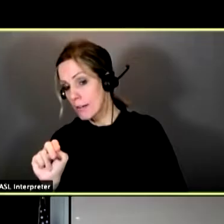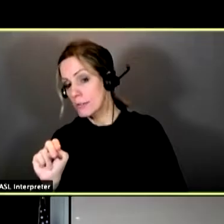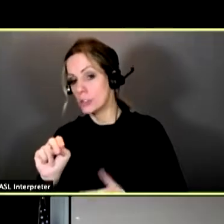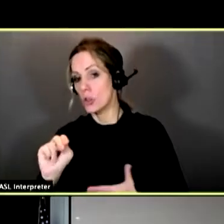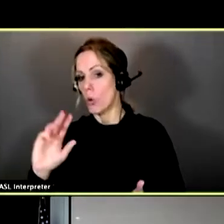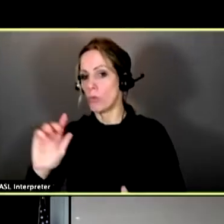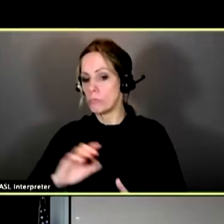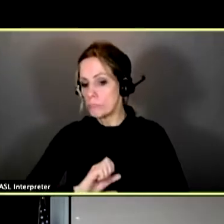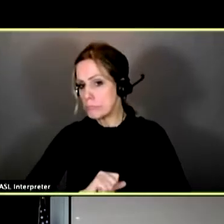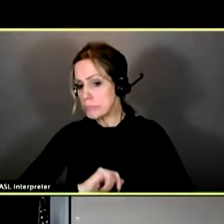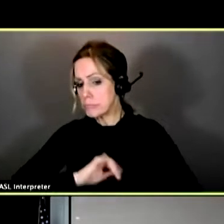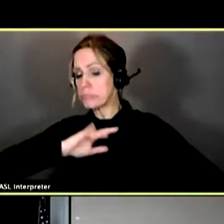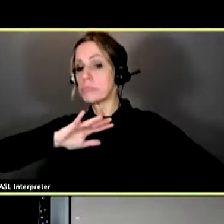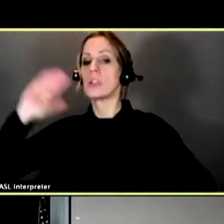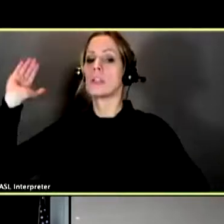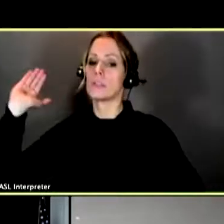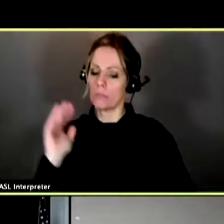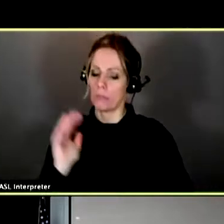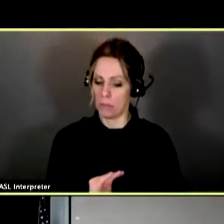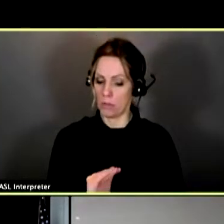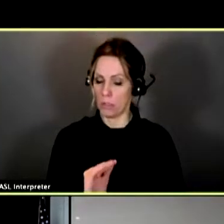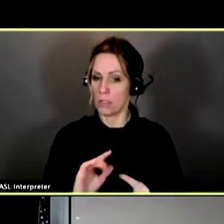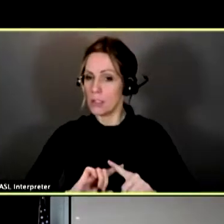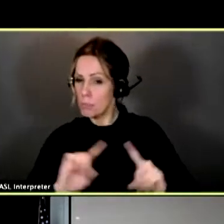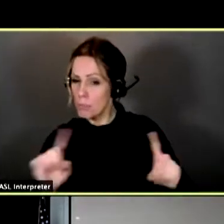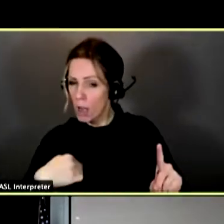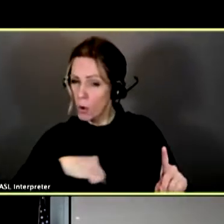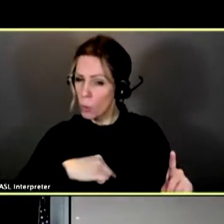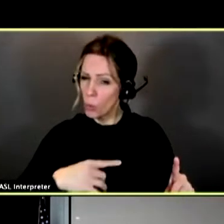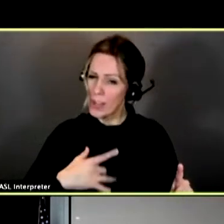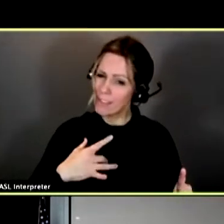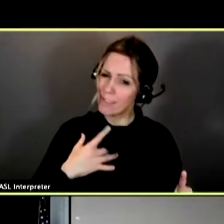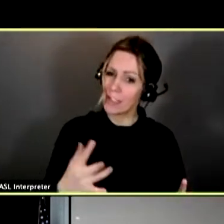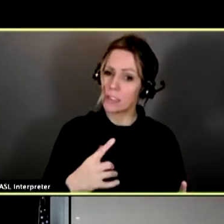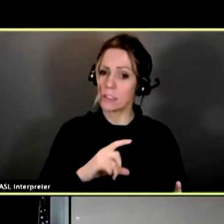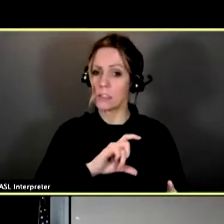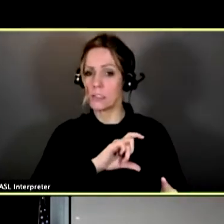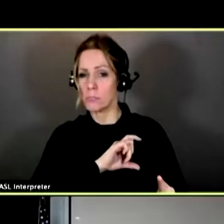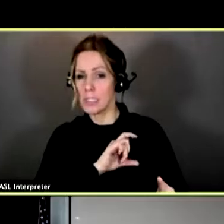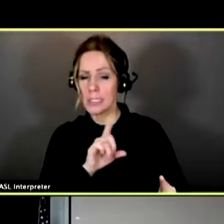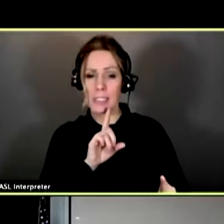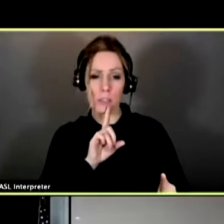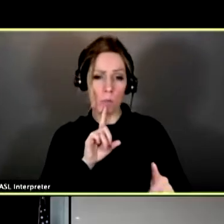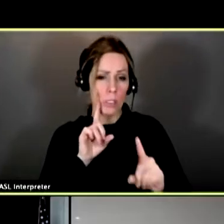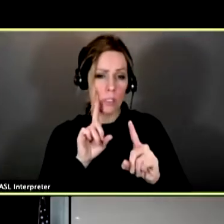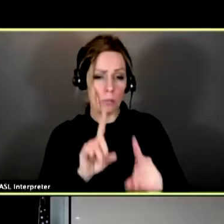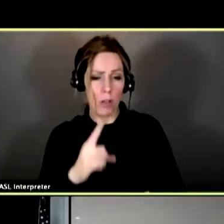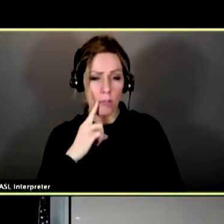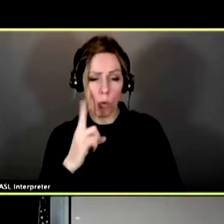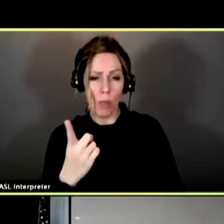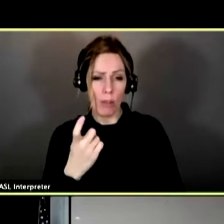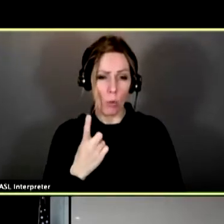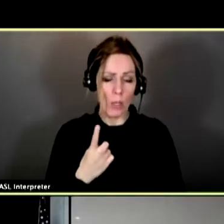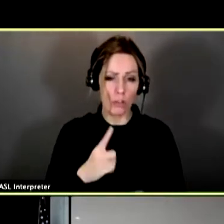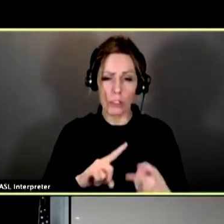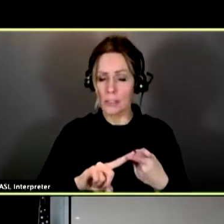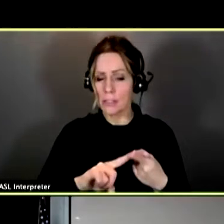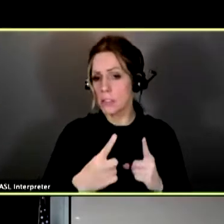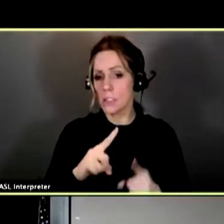some of the police department's responses to commissioners' questions. The Commission on 21st Century Policing